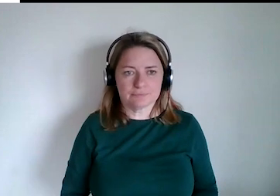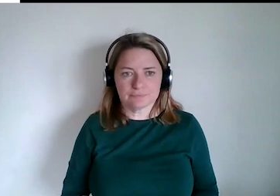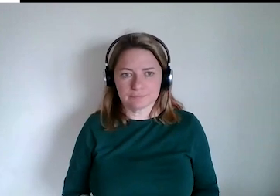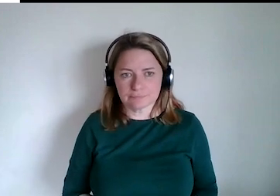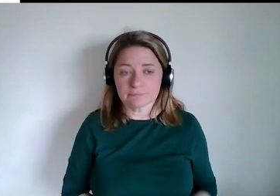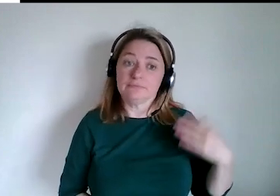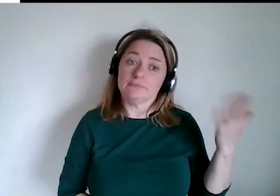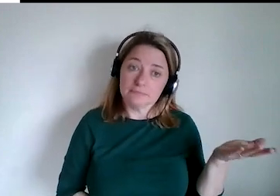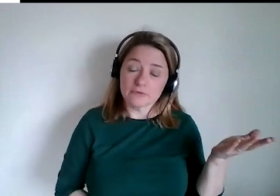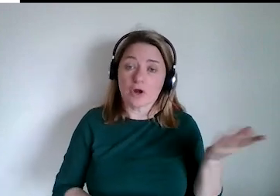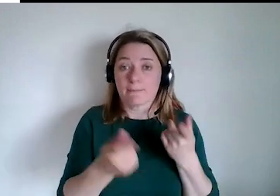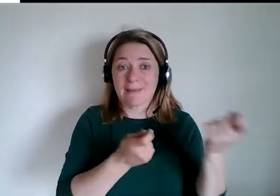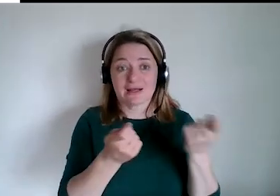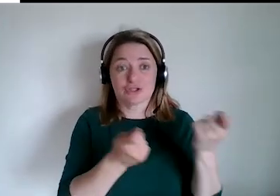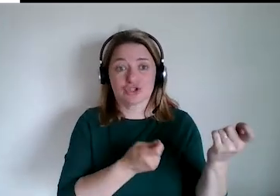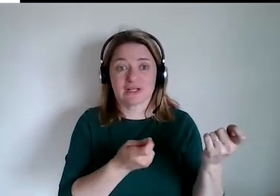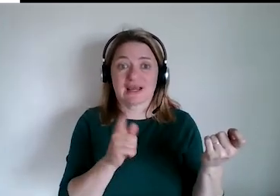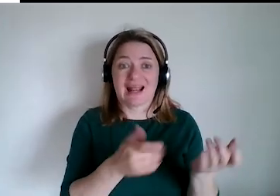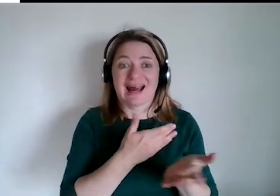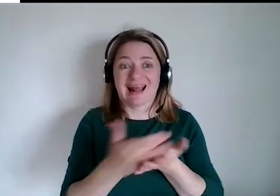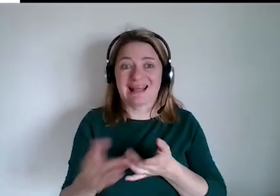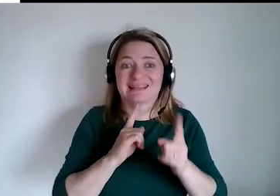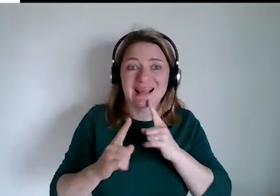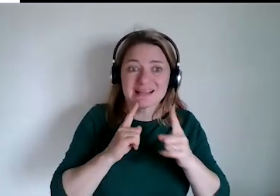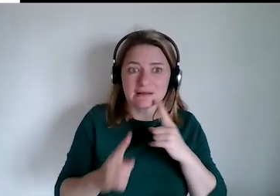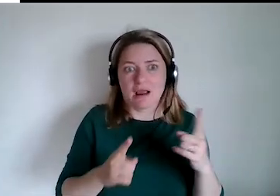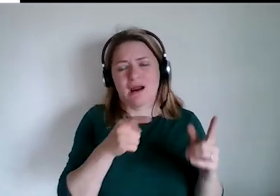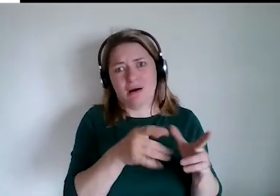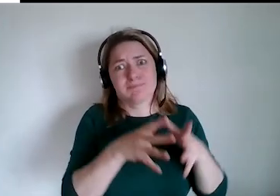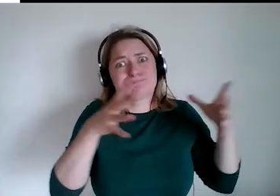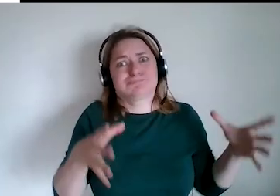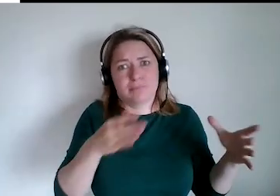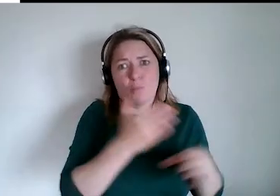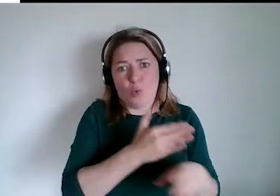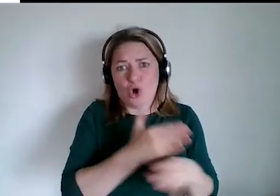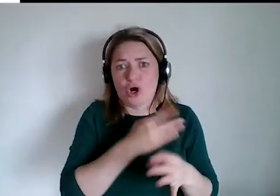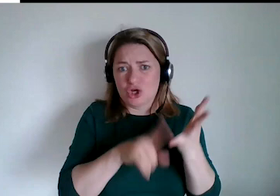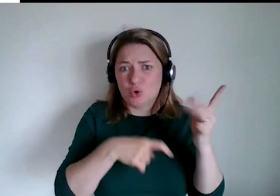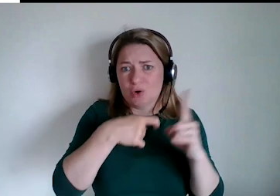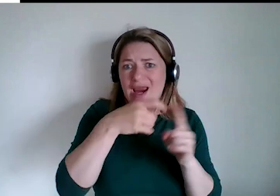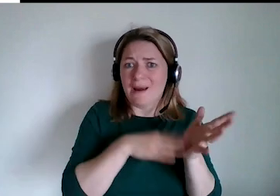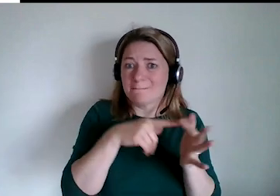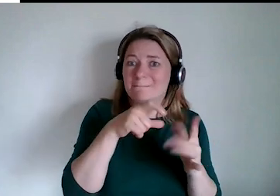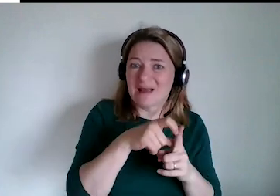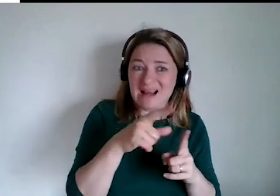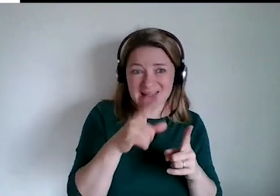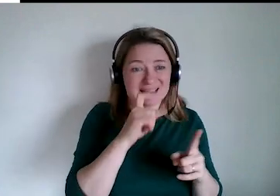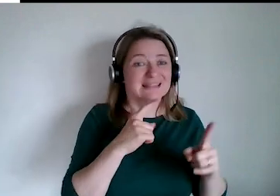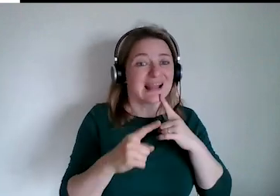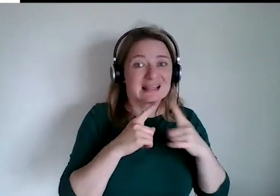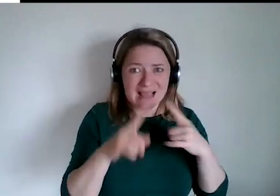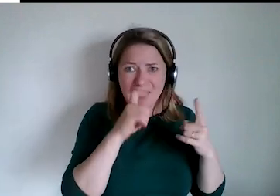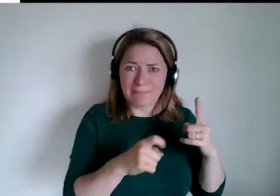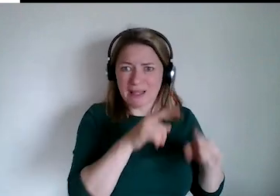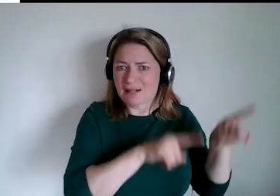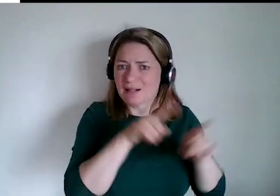cleaning of data, this is always underestimated by teams. This is 99% of the work, particularly with UKMED, where the data is a little bit messy at times.